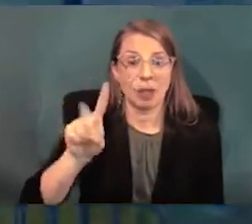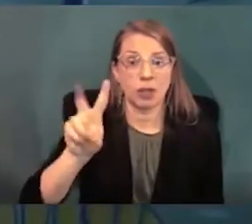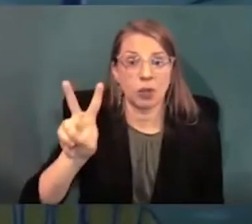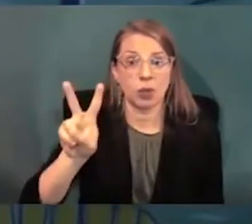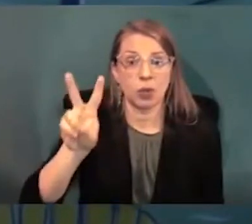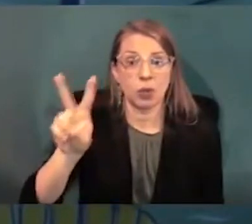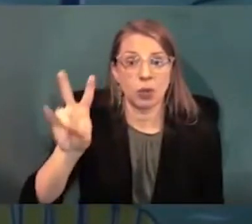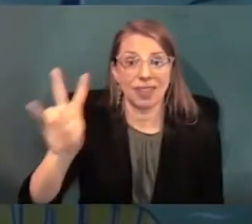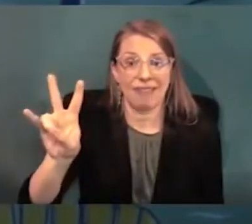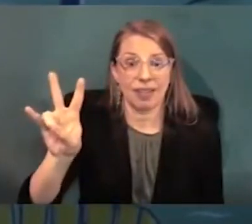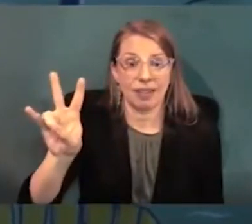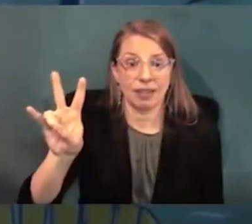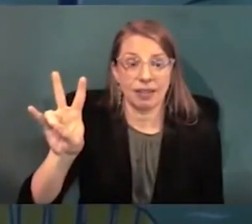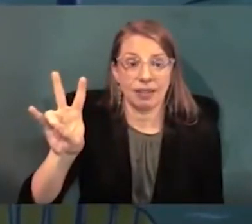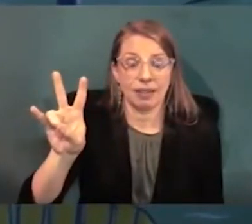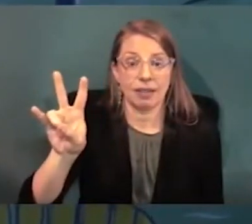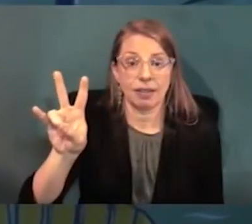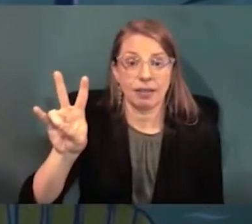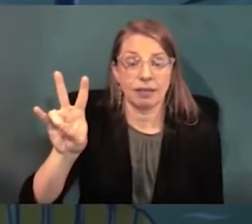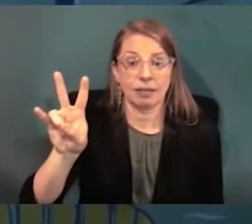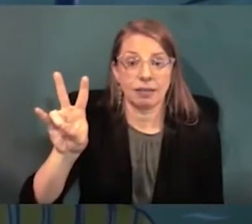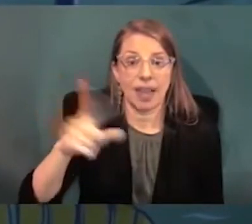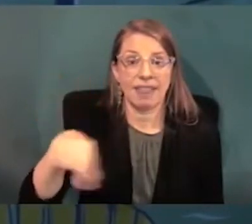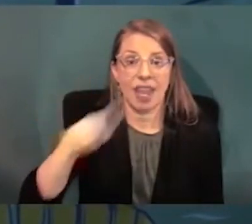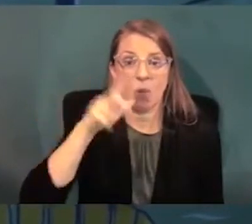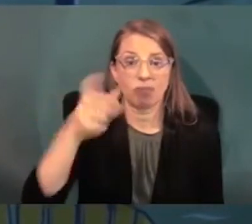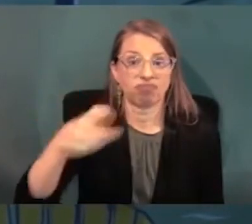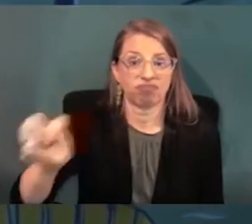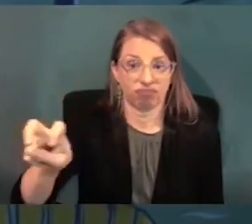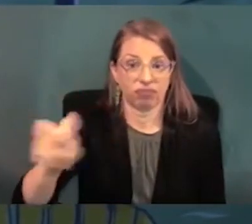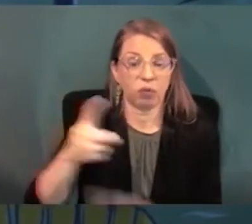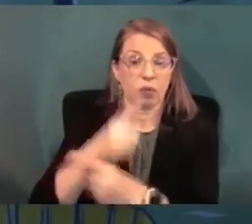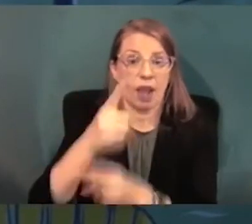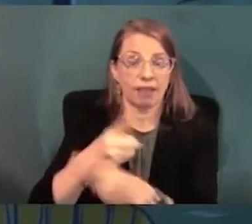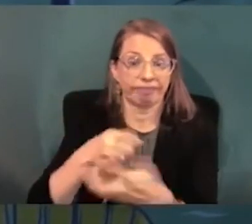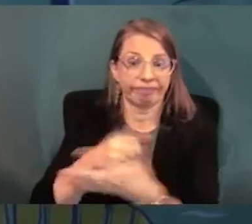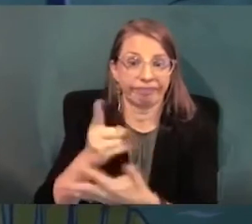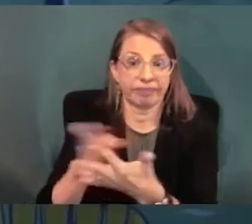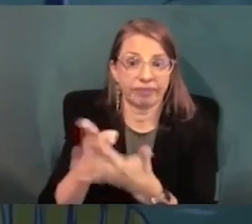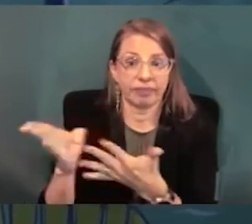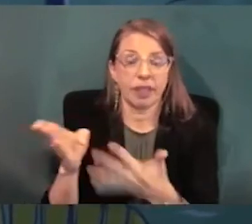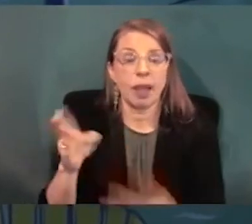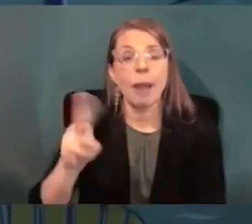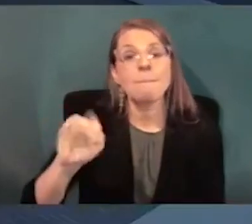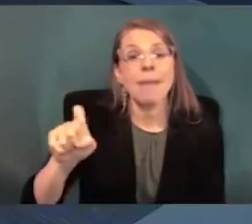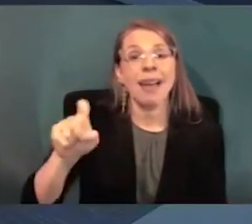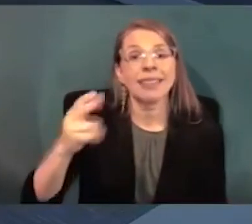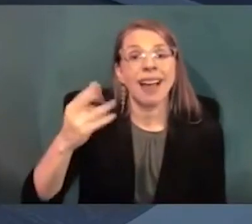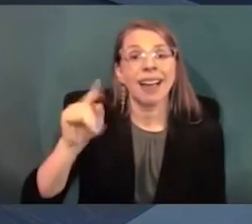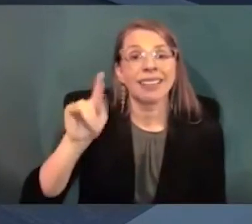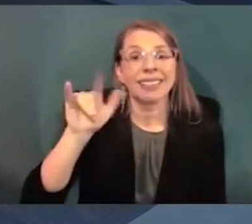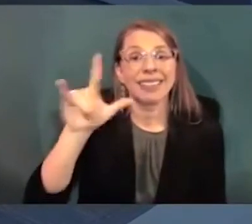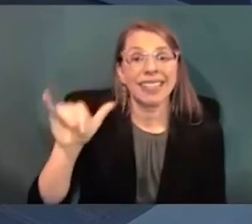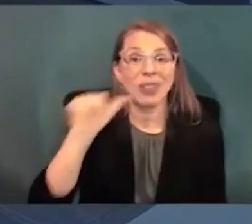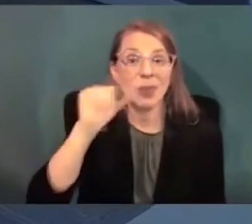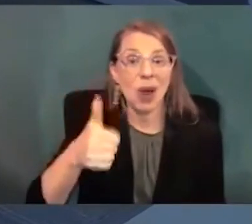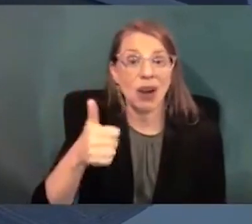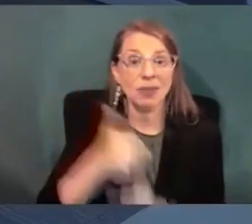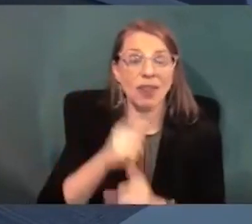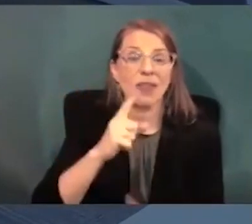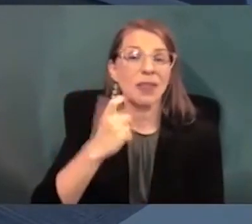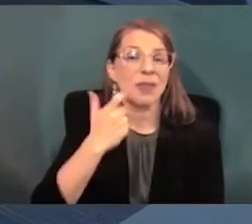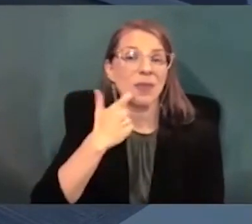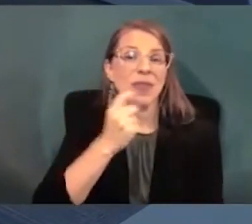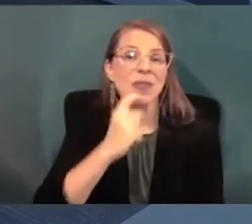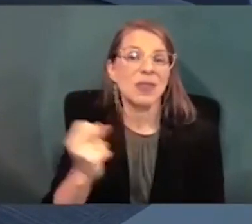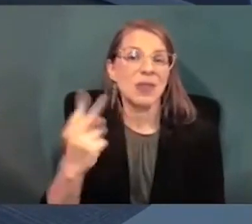913-588-1227, and they will direct you. All right, tomorrow we will introduce you to Max Huntley, who recently had his 12th birthday. Happy birthday, Max.